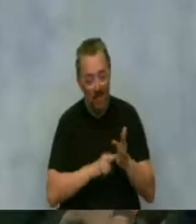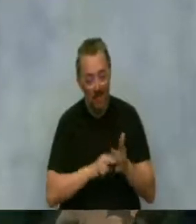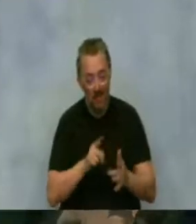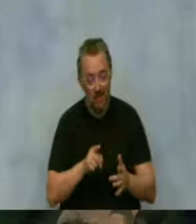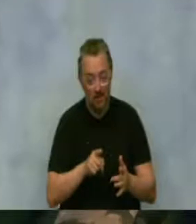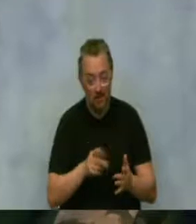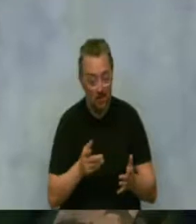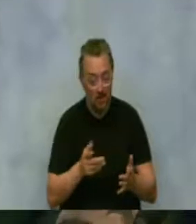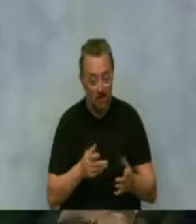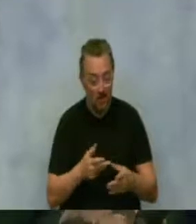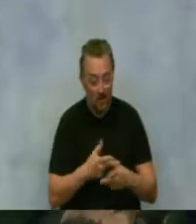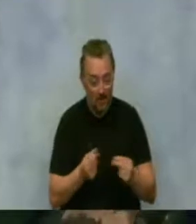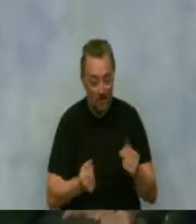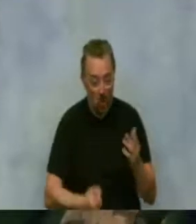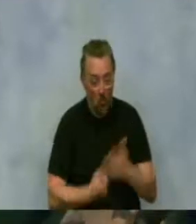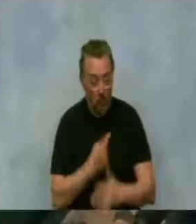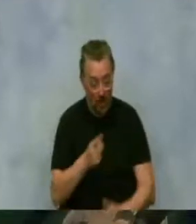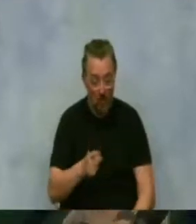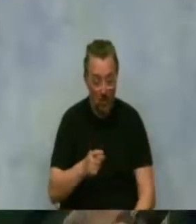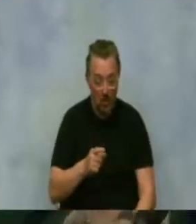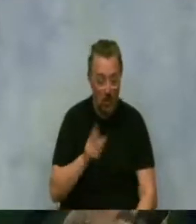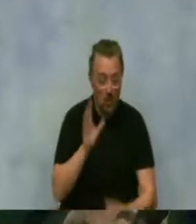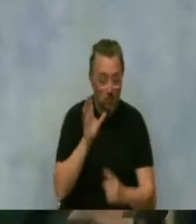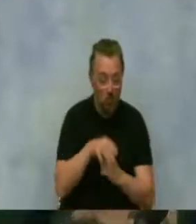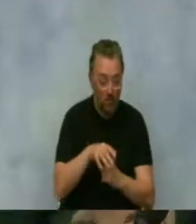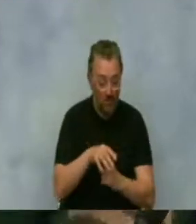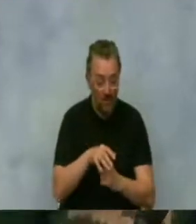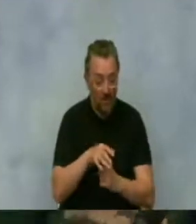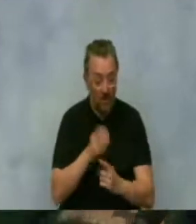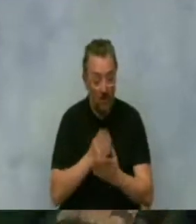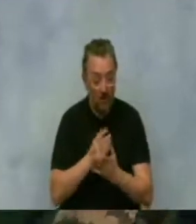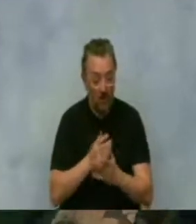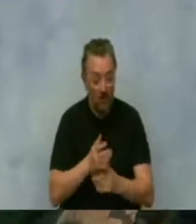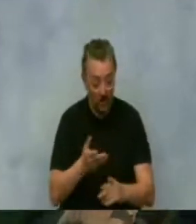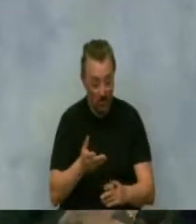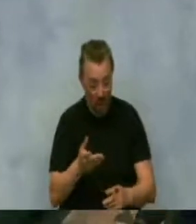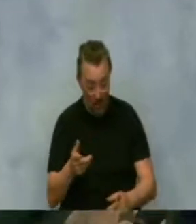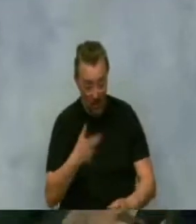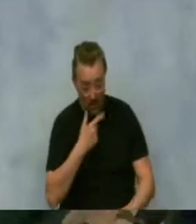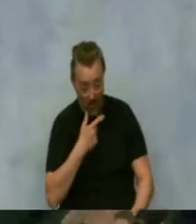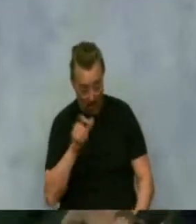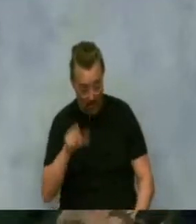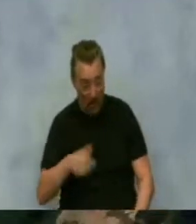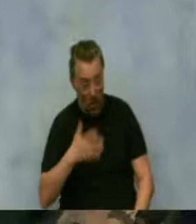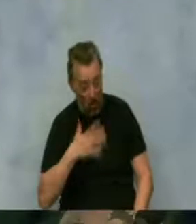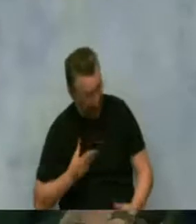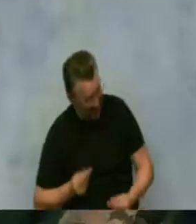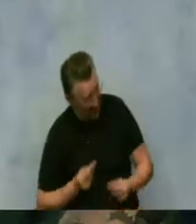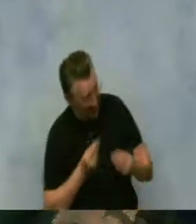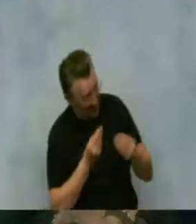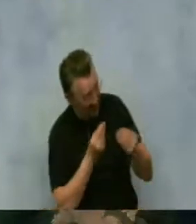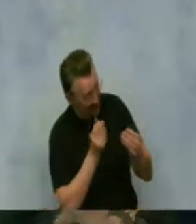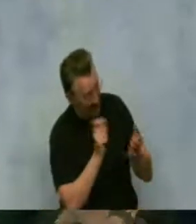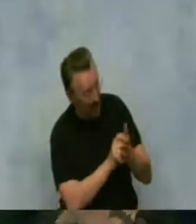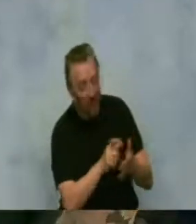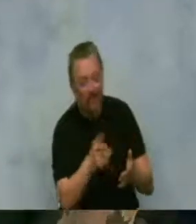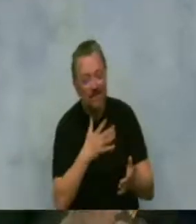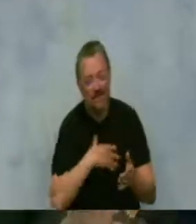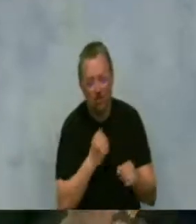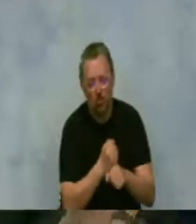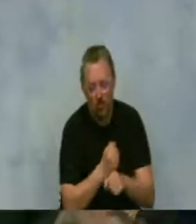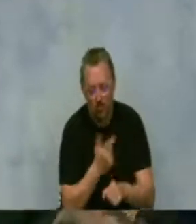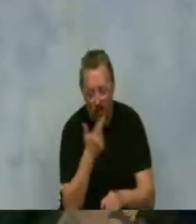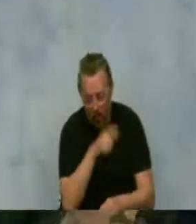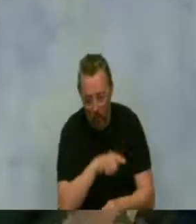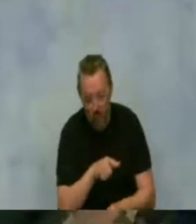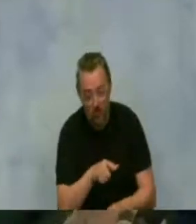completely missed opportunity. That property was being literally handed to the council on a plate. It needed a bit of work, but